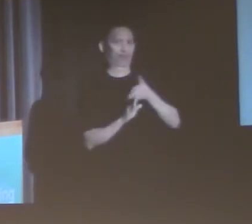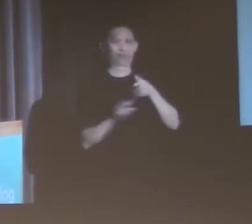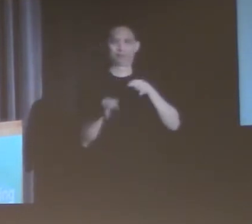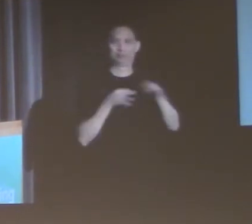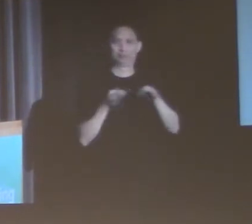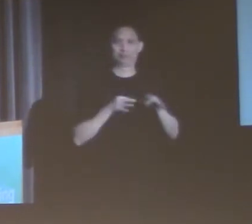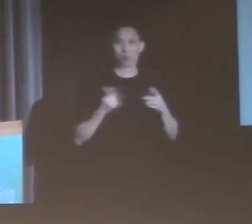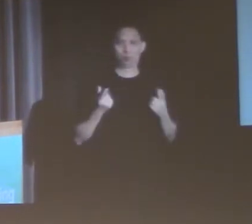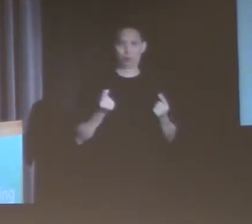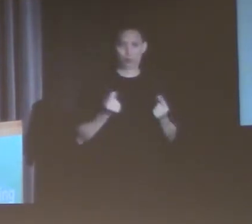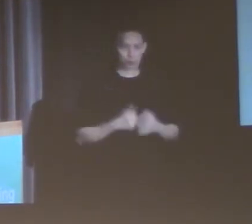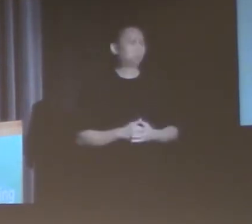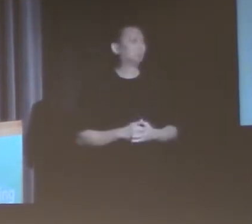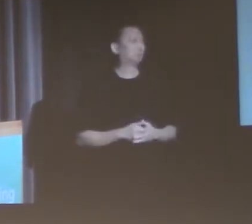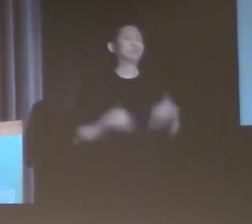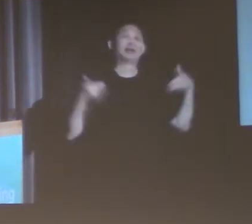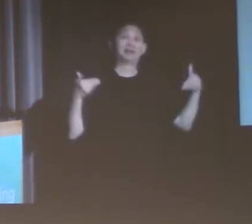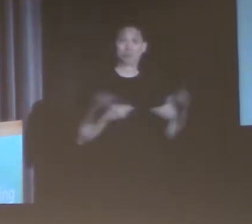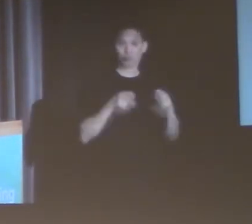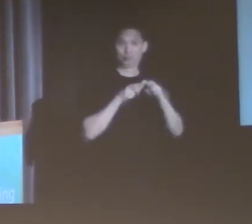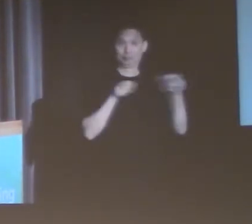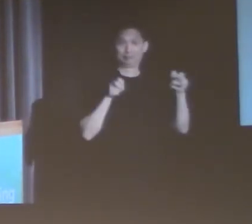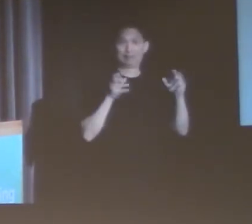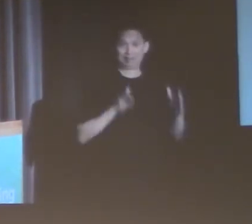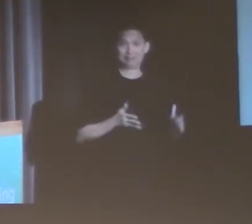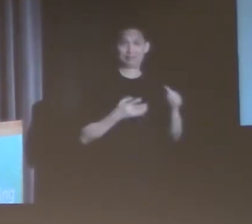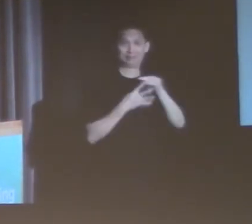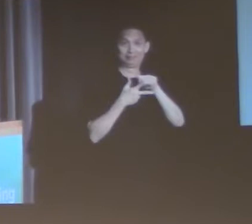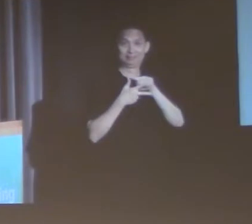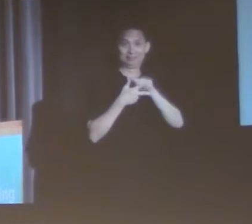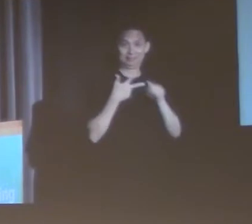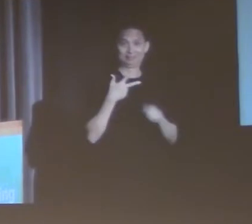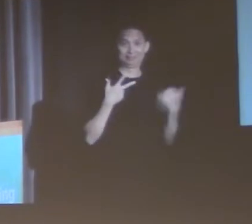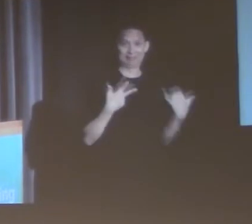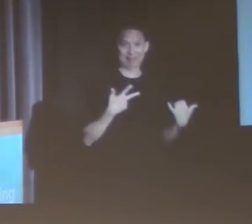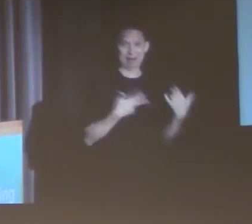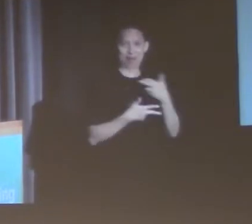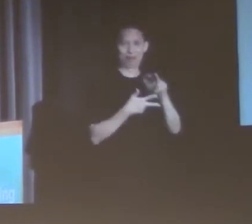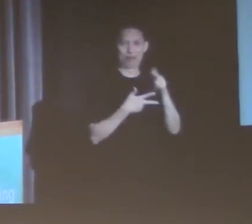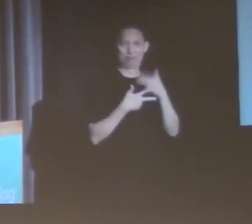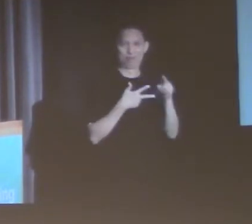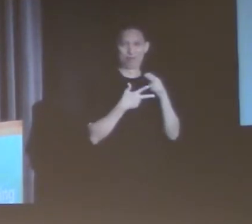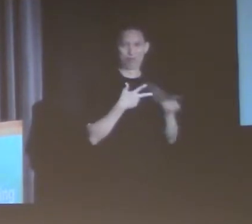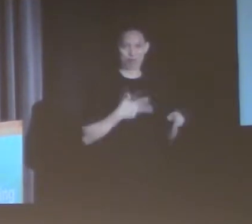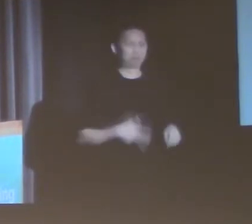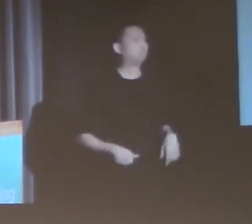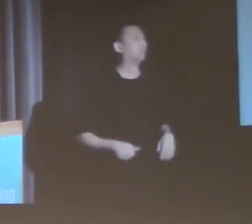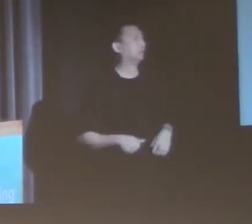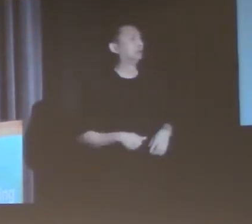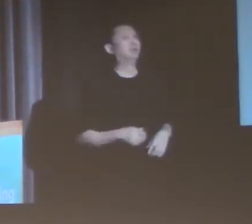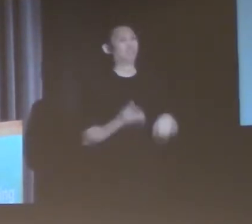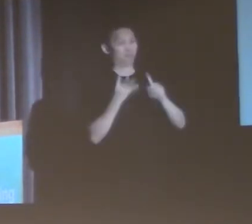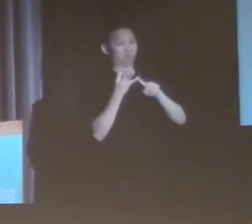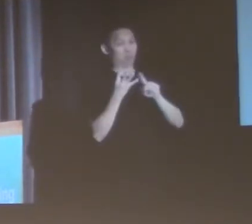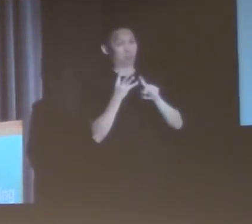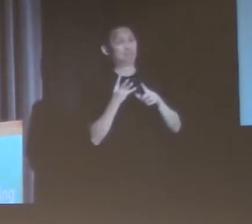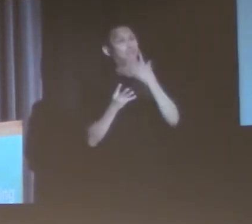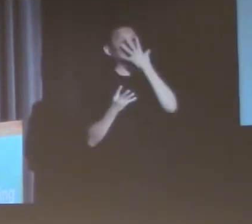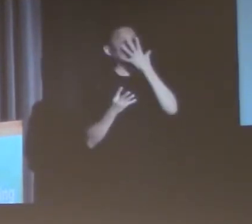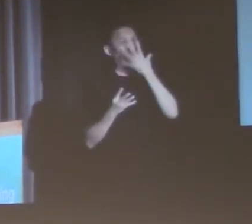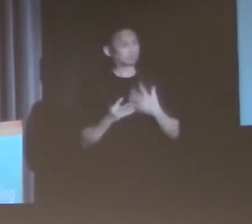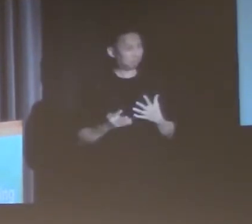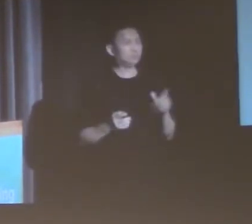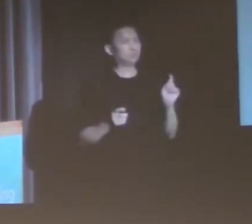So I'm going to introduce our panelists as briefly as possible. So unfortunately, we were supposed to